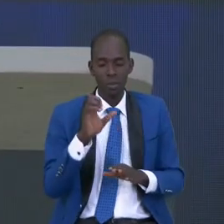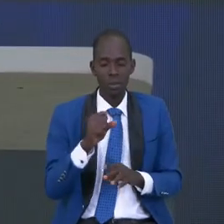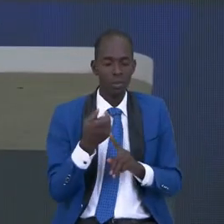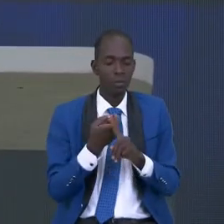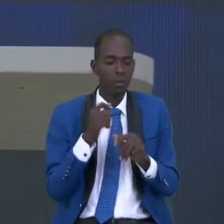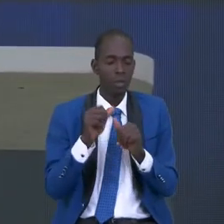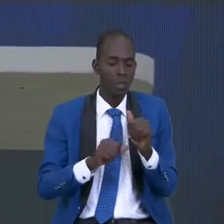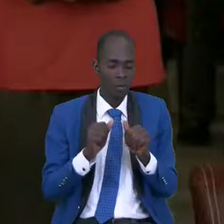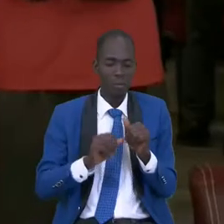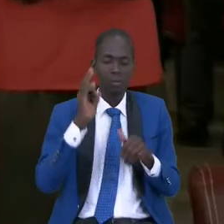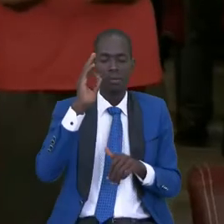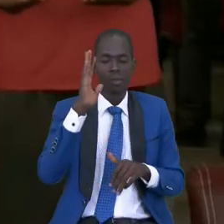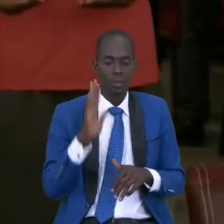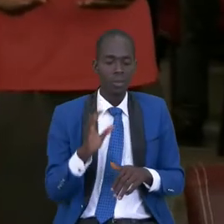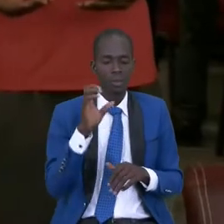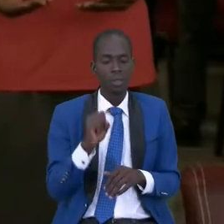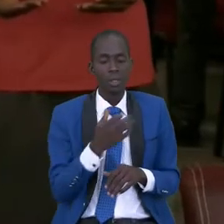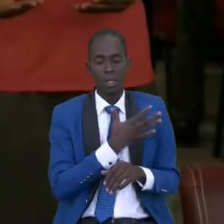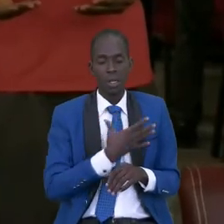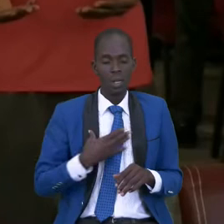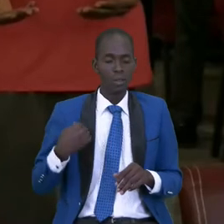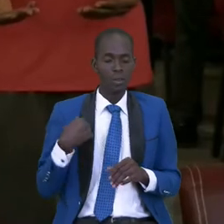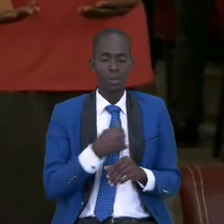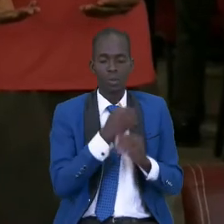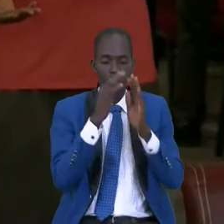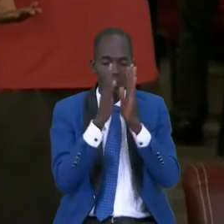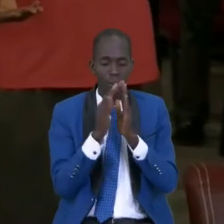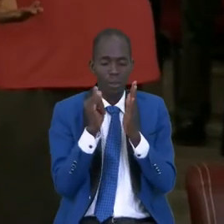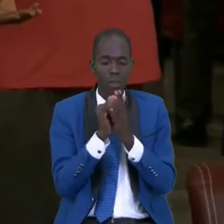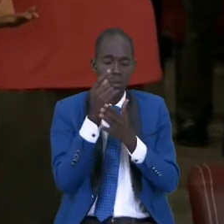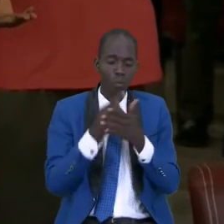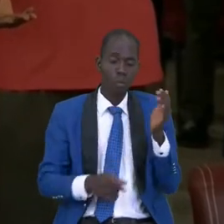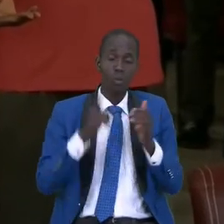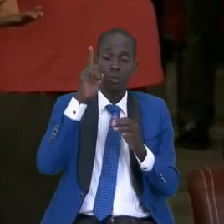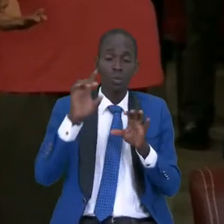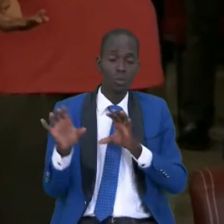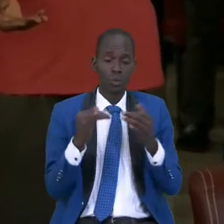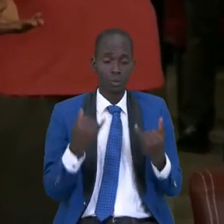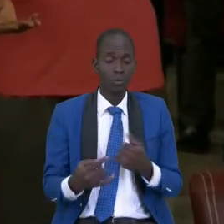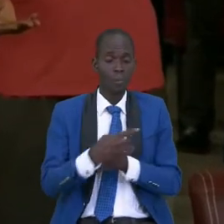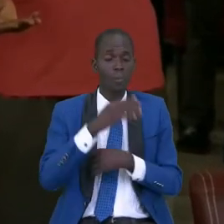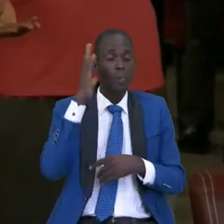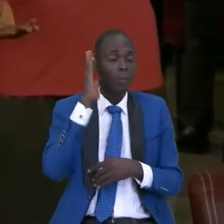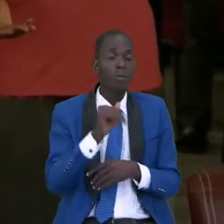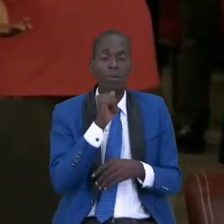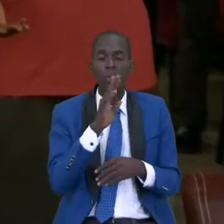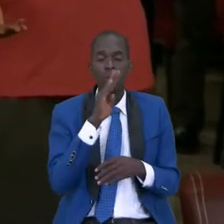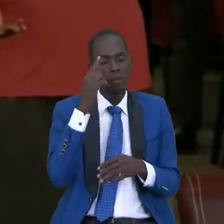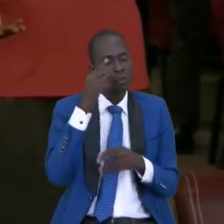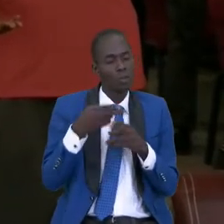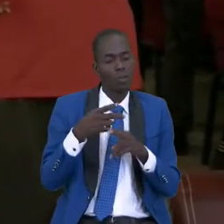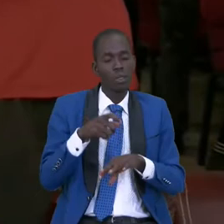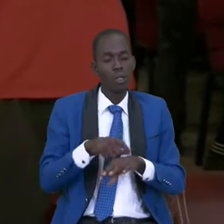every minister. And we pray that what you do today will not be temporary. It